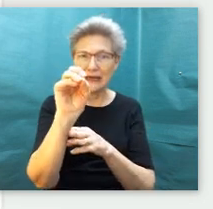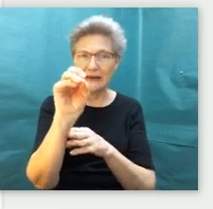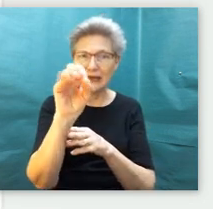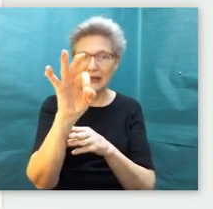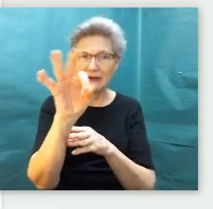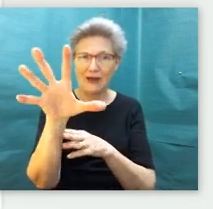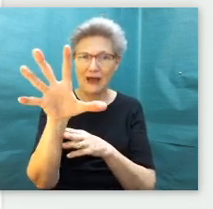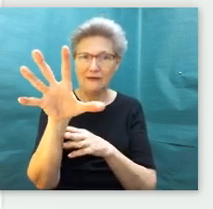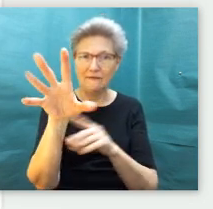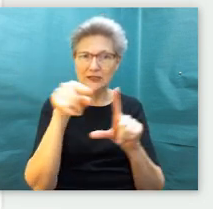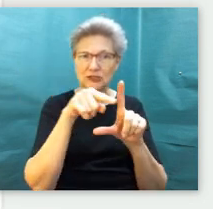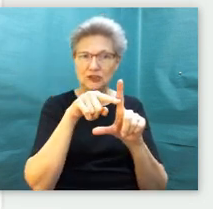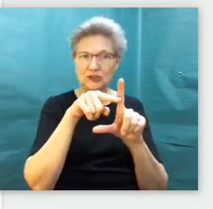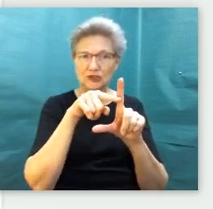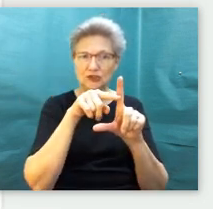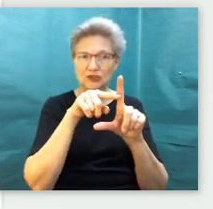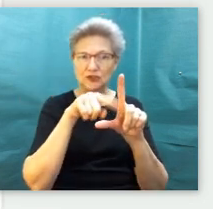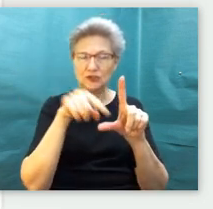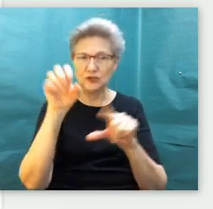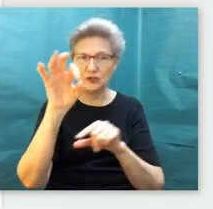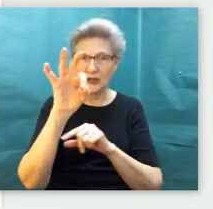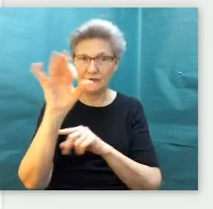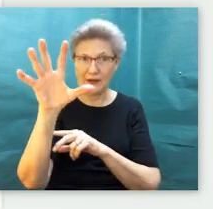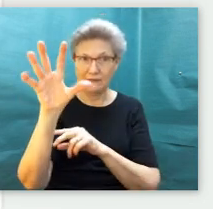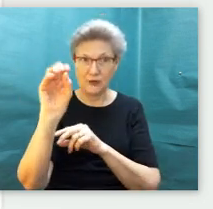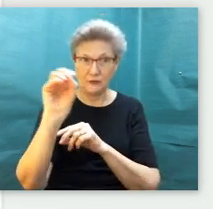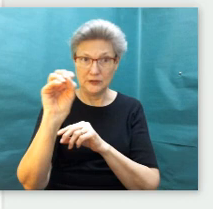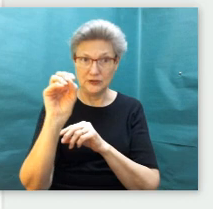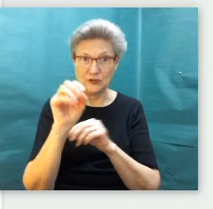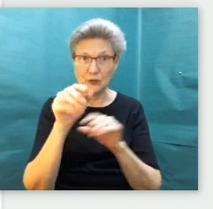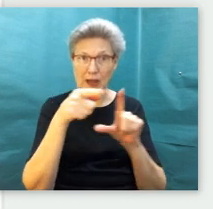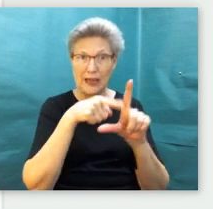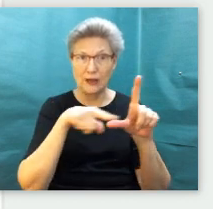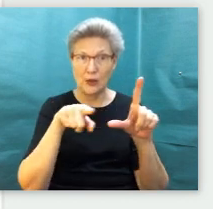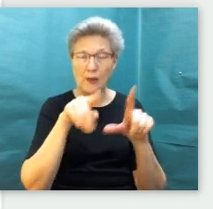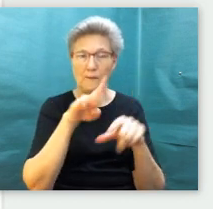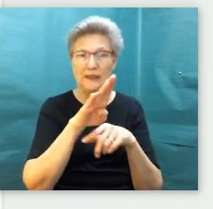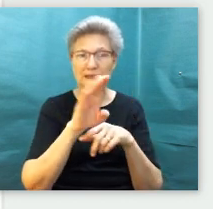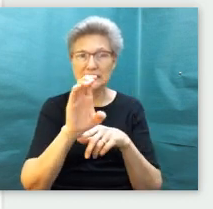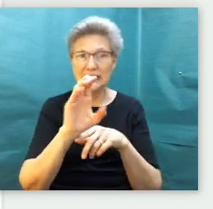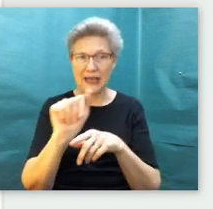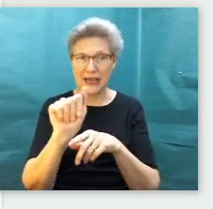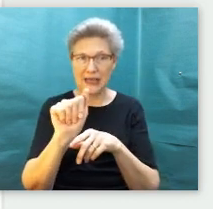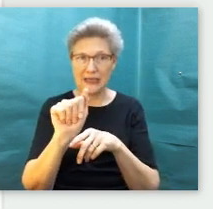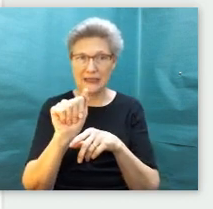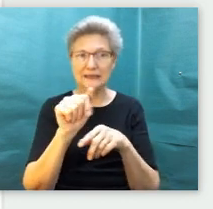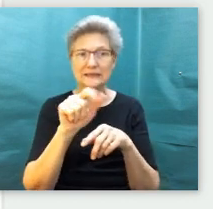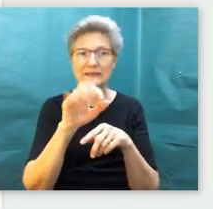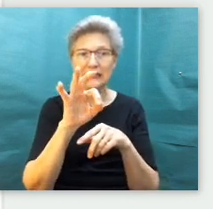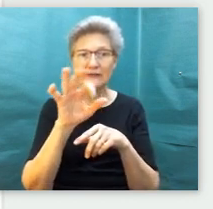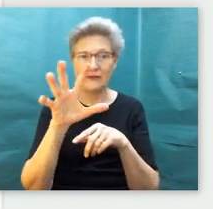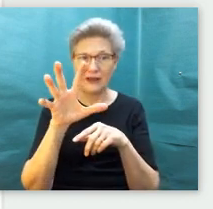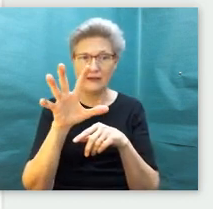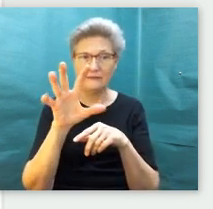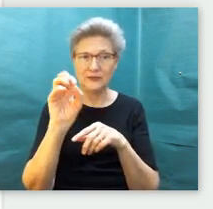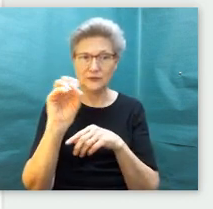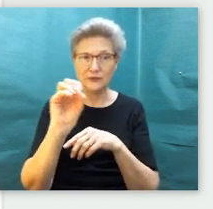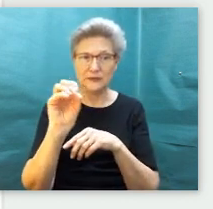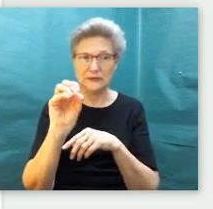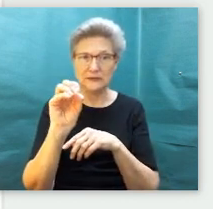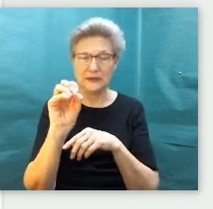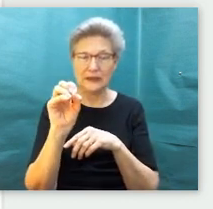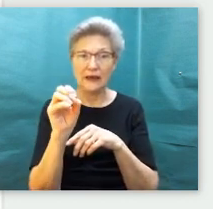95. So I know that angle BCA is 95 degrees.